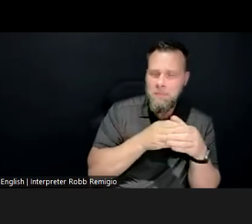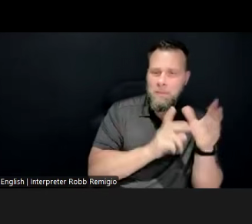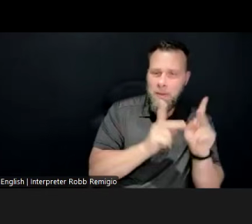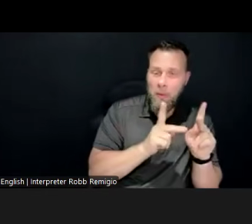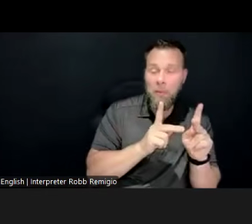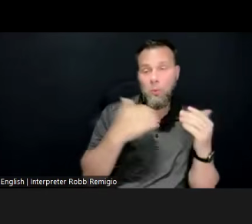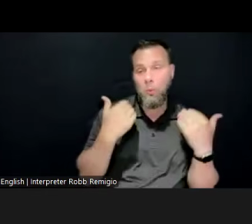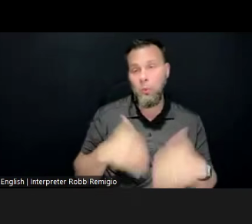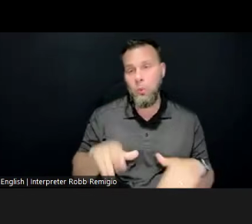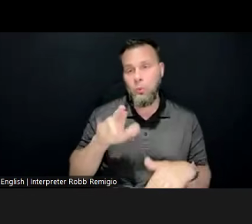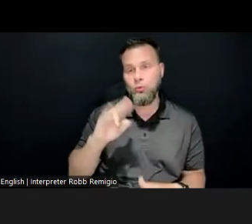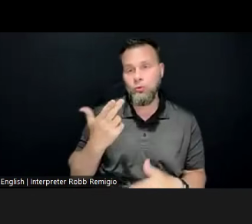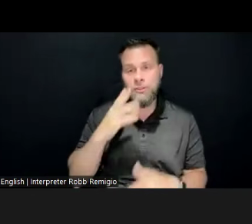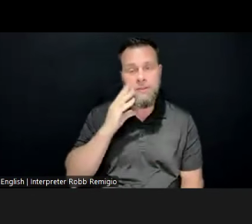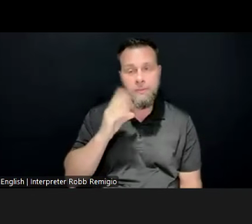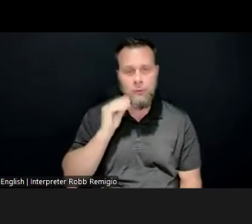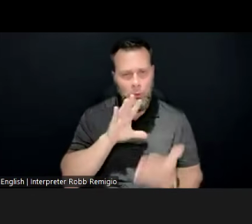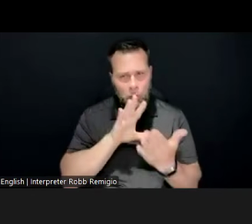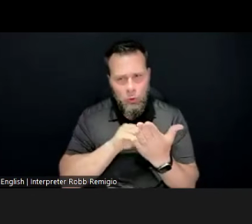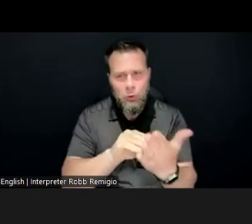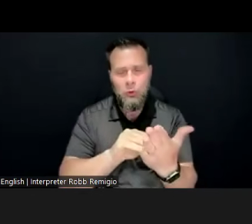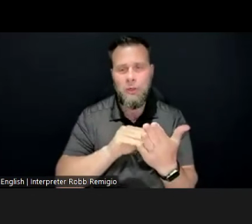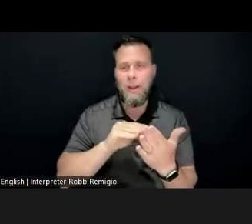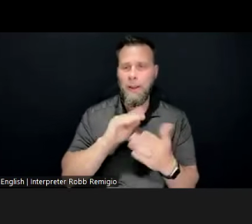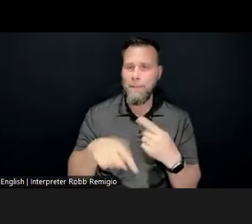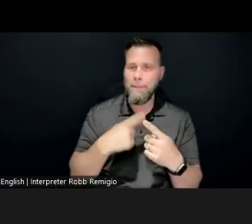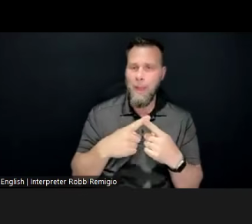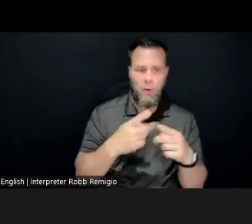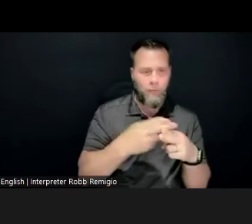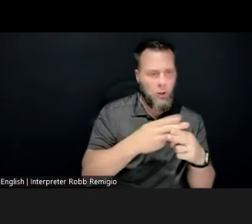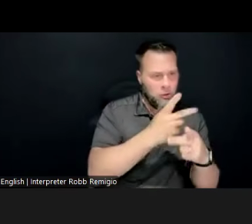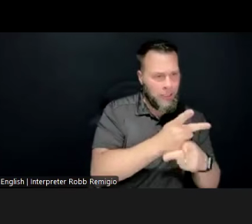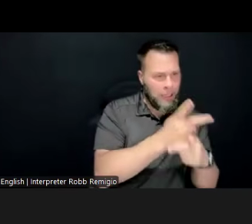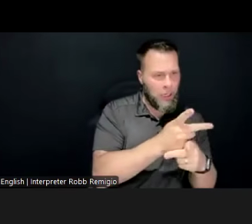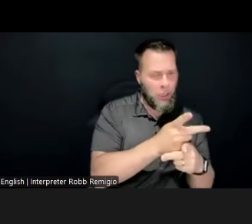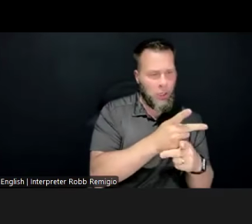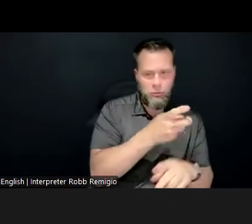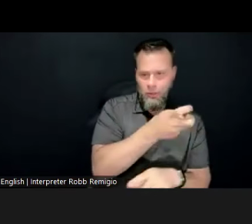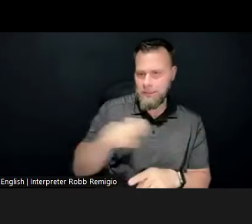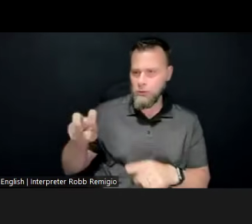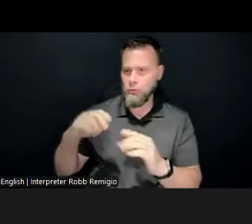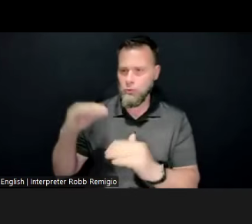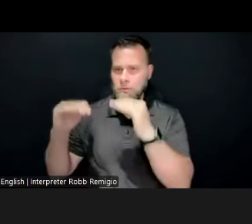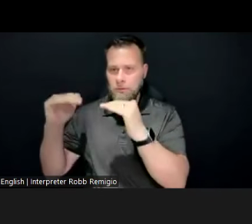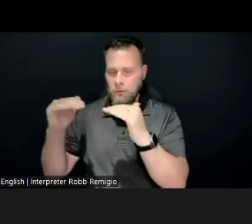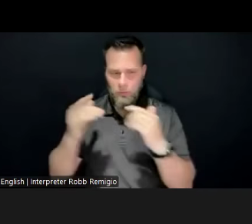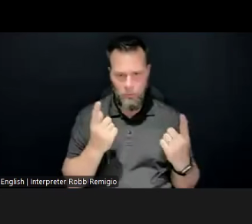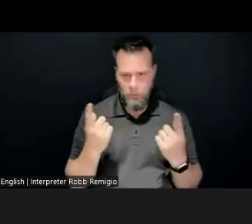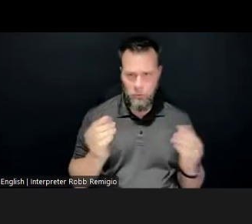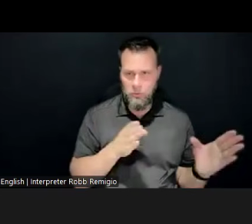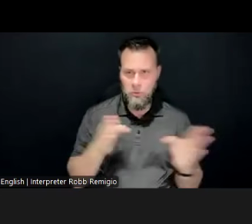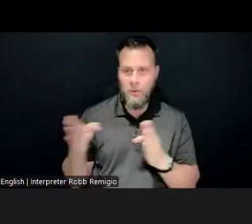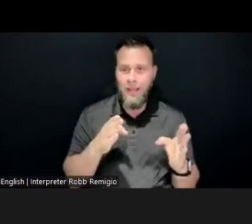rich experience where we learned a lot about the nature of transitioning out of foster care and the systematic implications of those